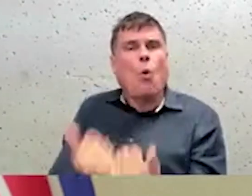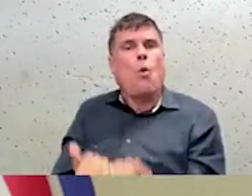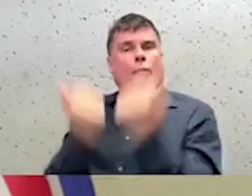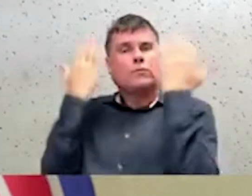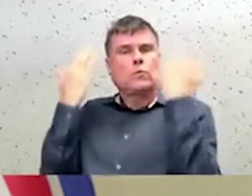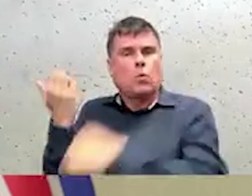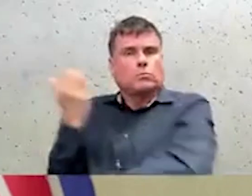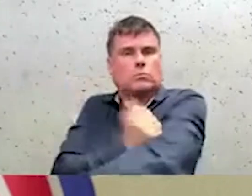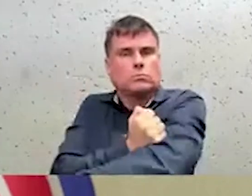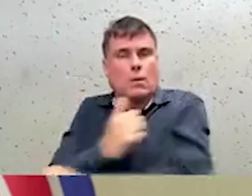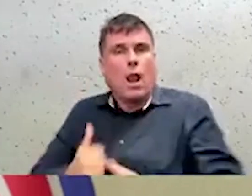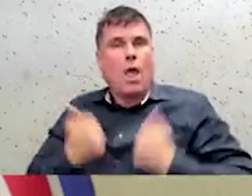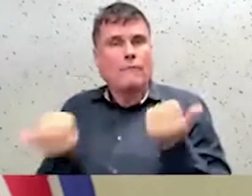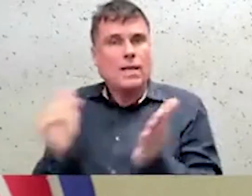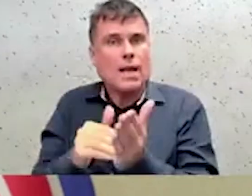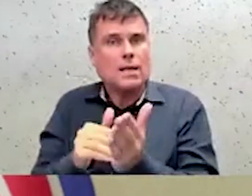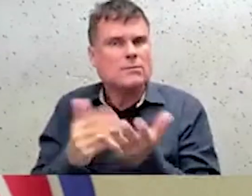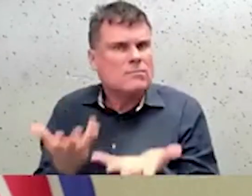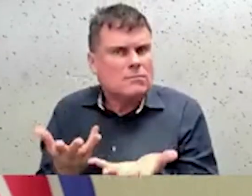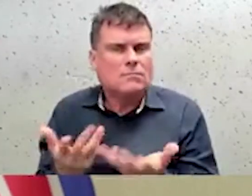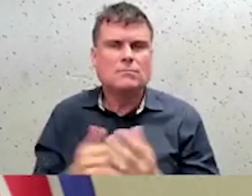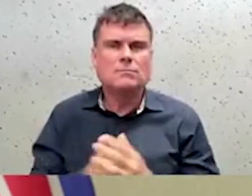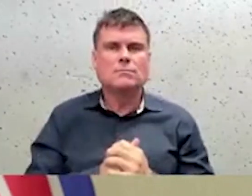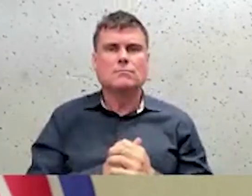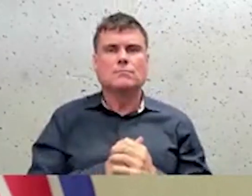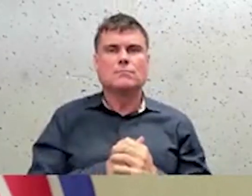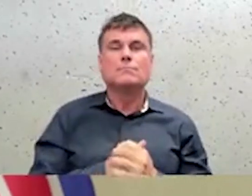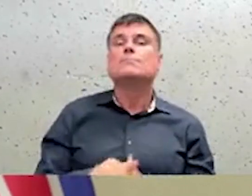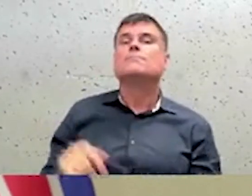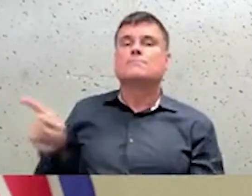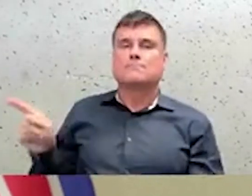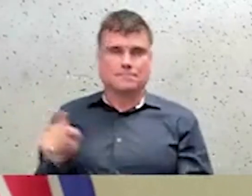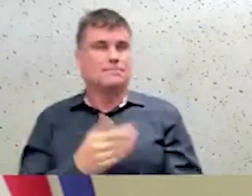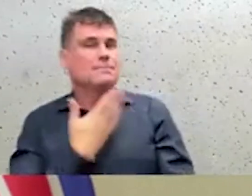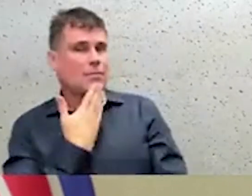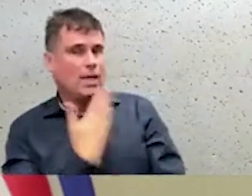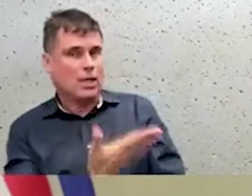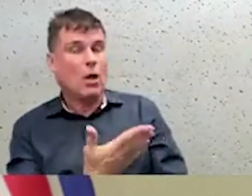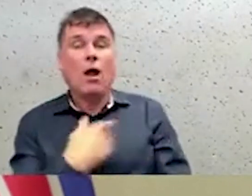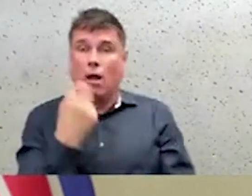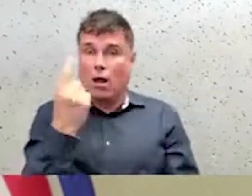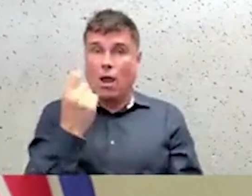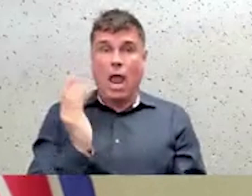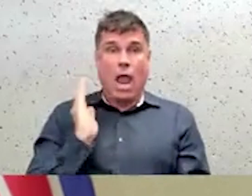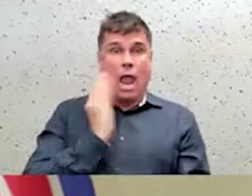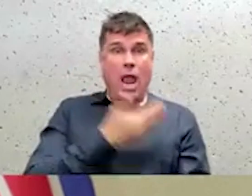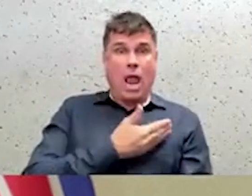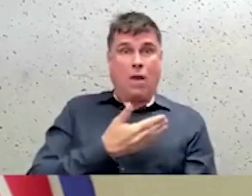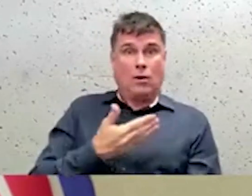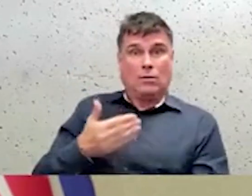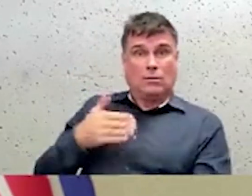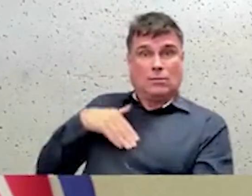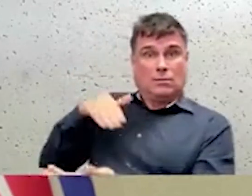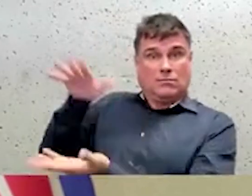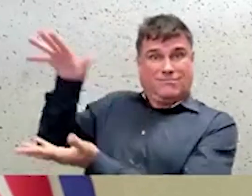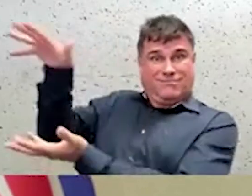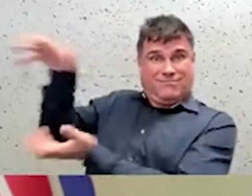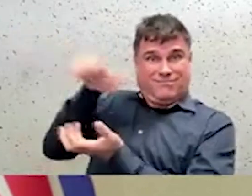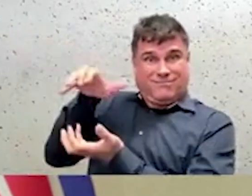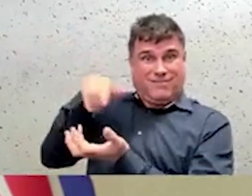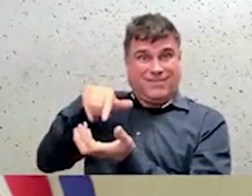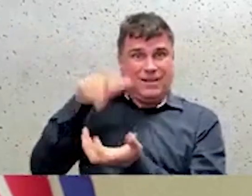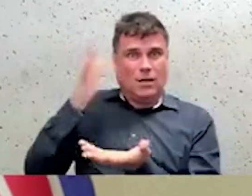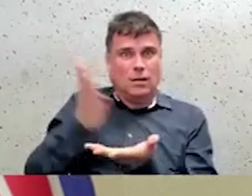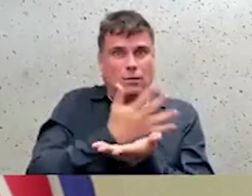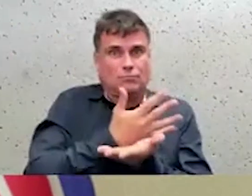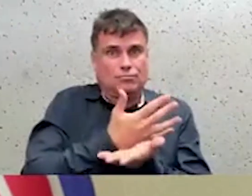Rob. My understanding is that our stockpile of naloxone is depleted, and we need to rejuvenate that. The Minister of Finance is